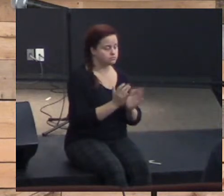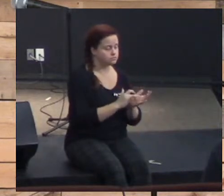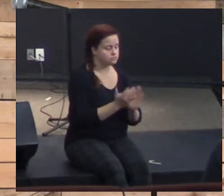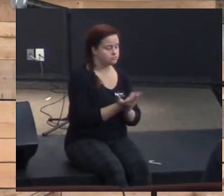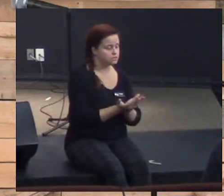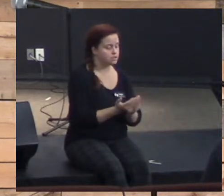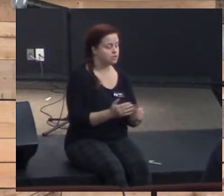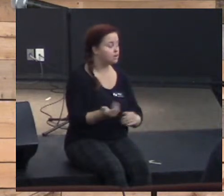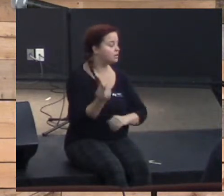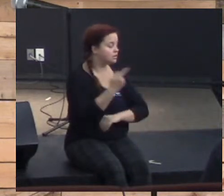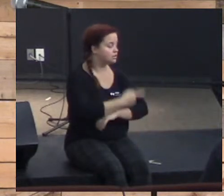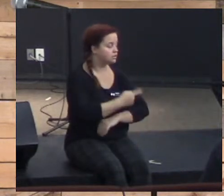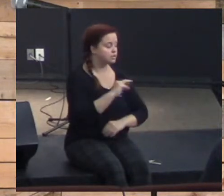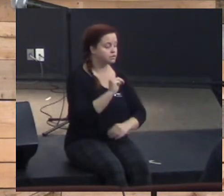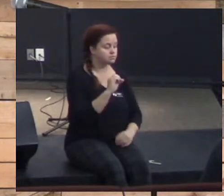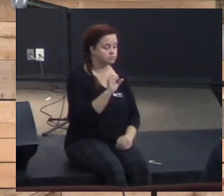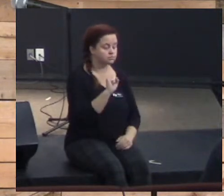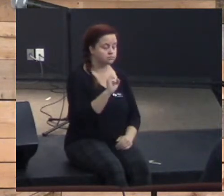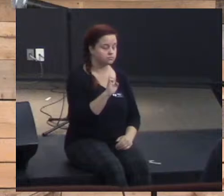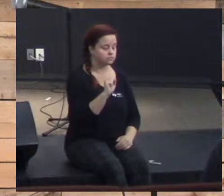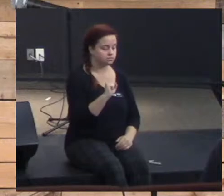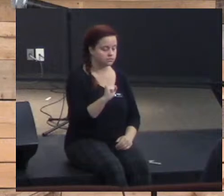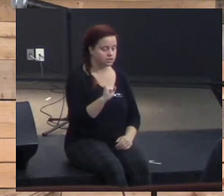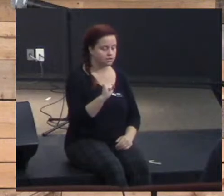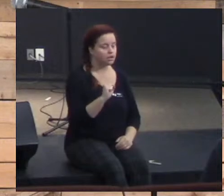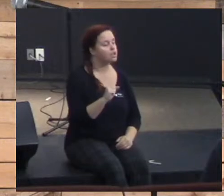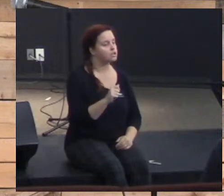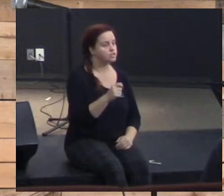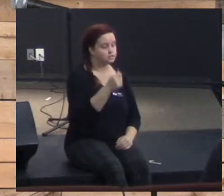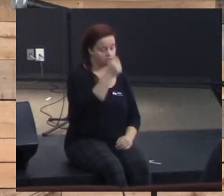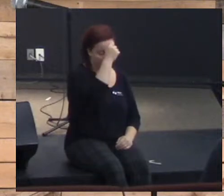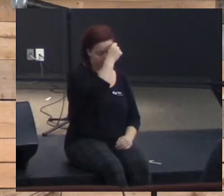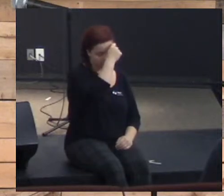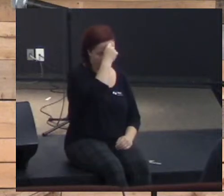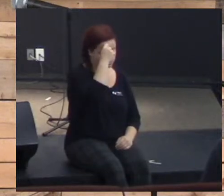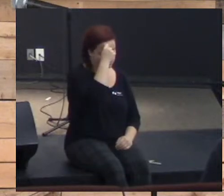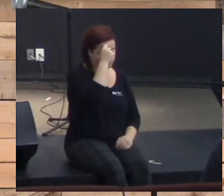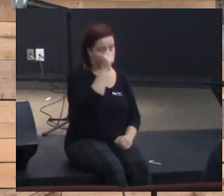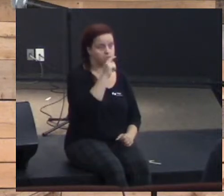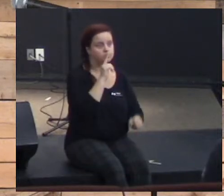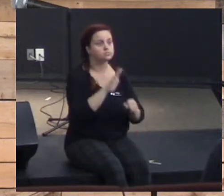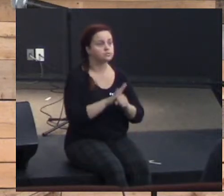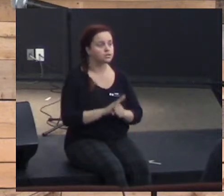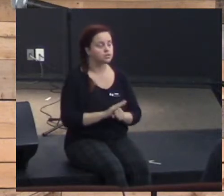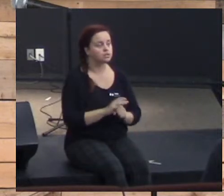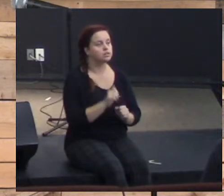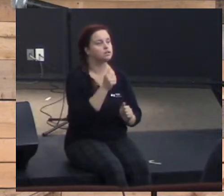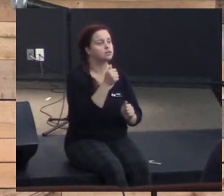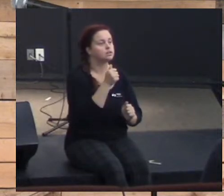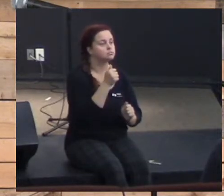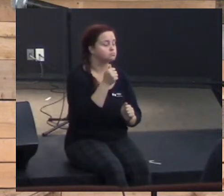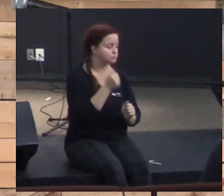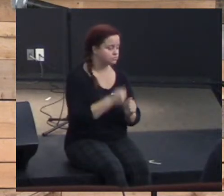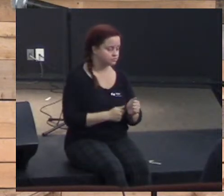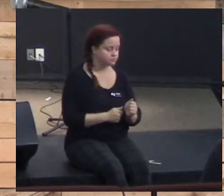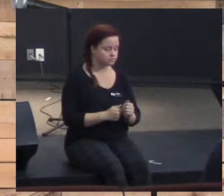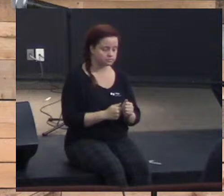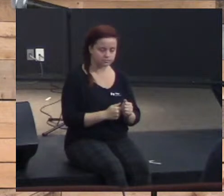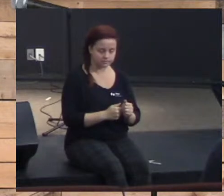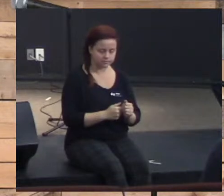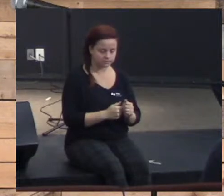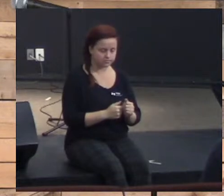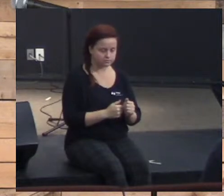finished setting up the tabernacle and had anointed and consecrated it with all its furnishings and